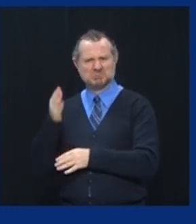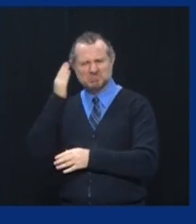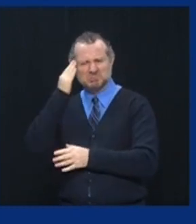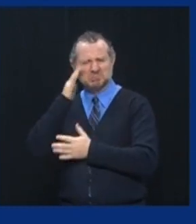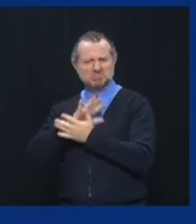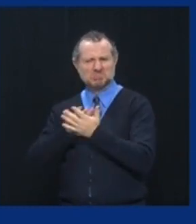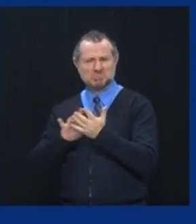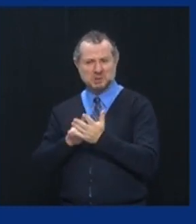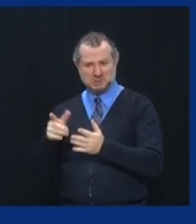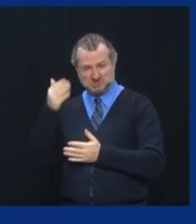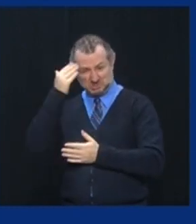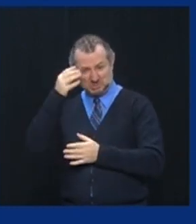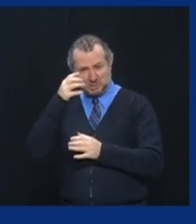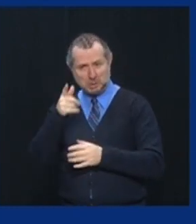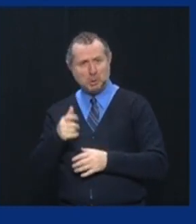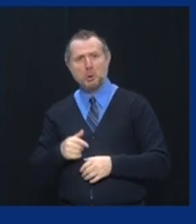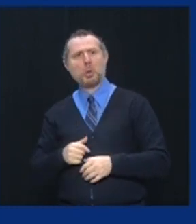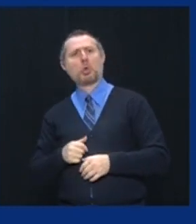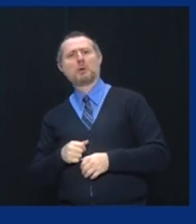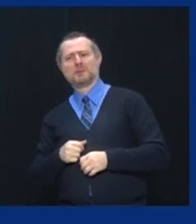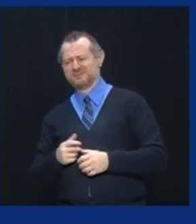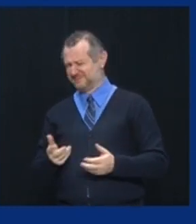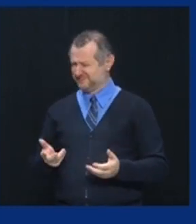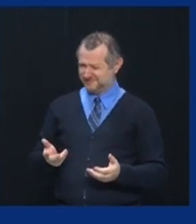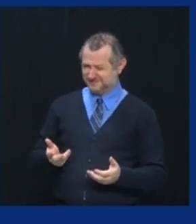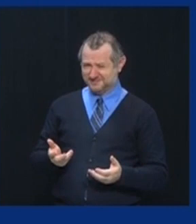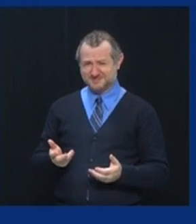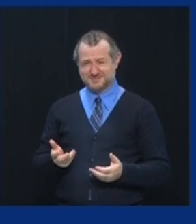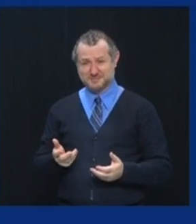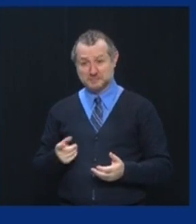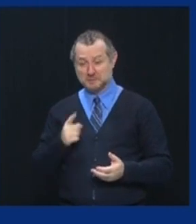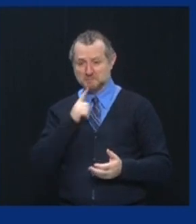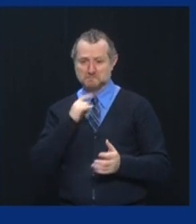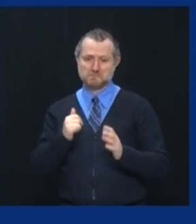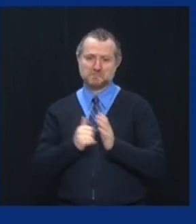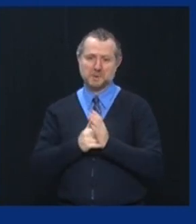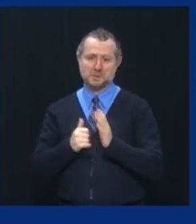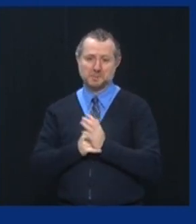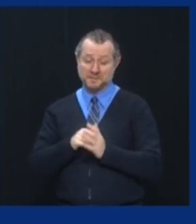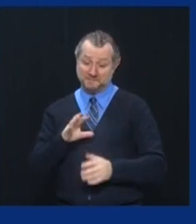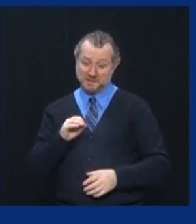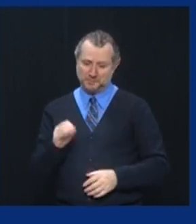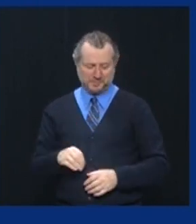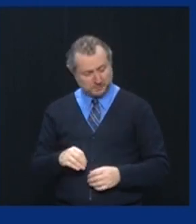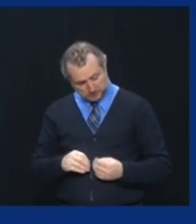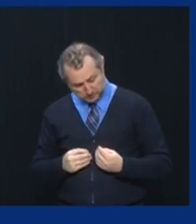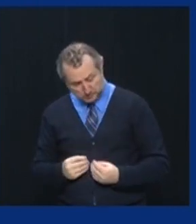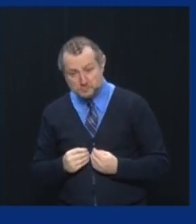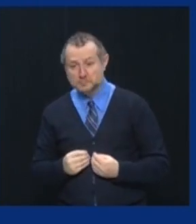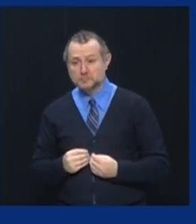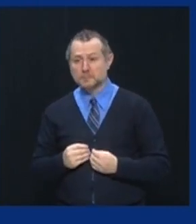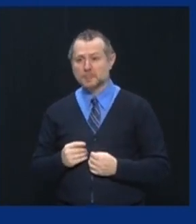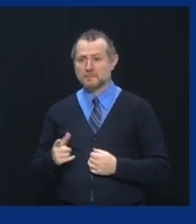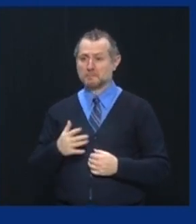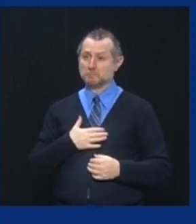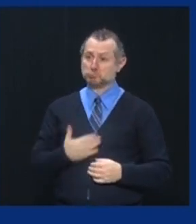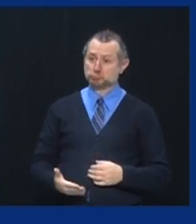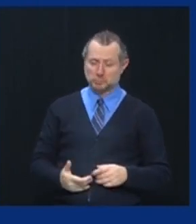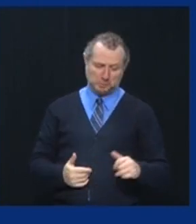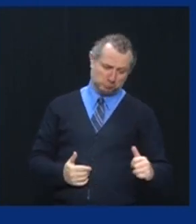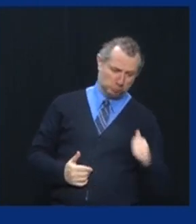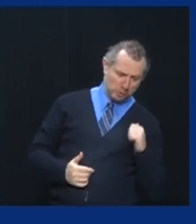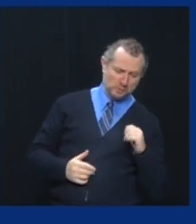it's possible or credible that only half of them will take the vaccine. I have also been deluged with